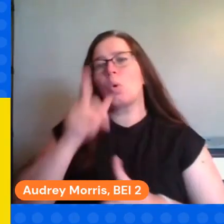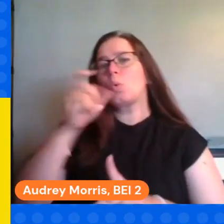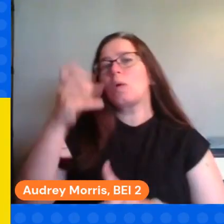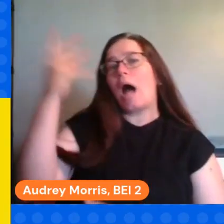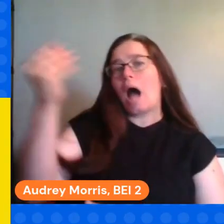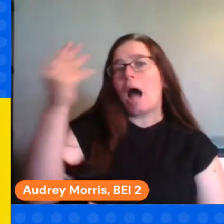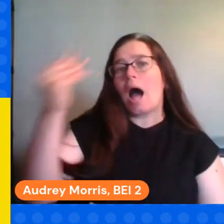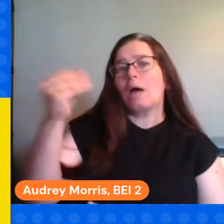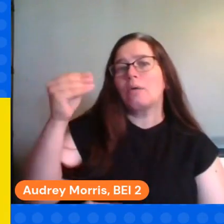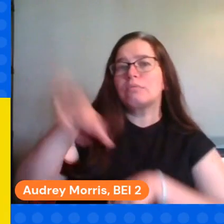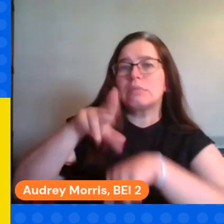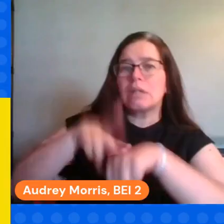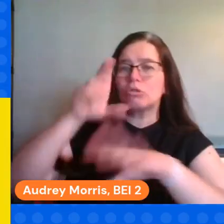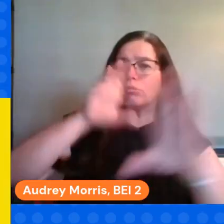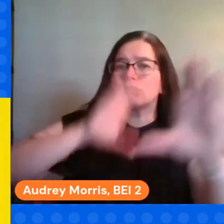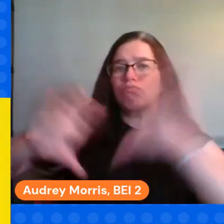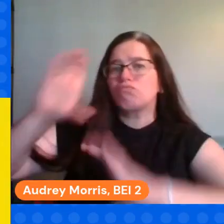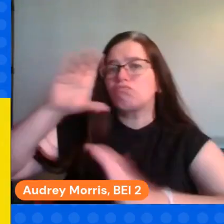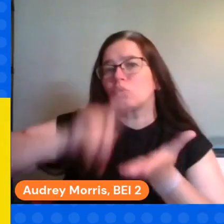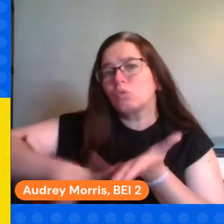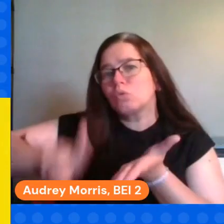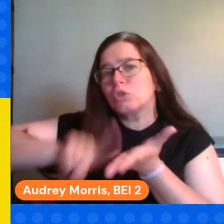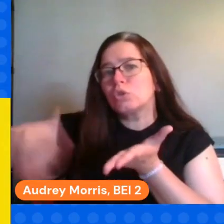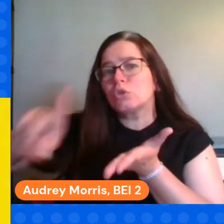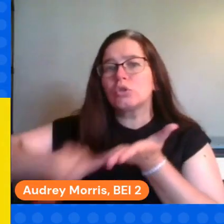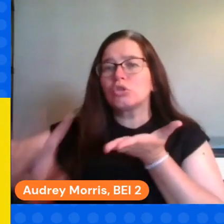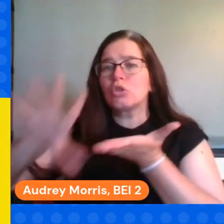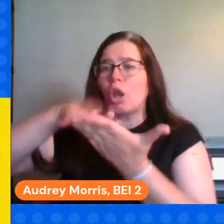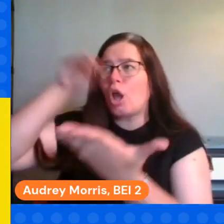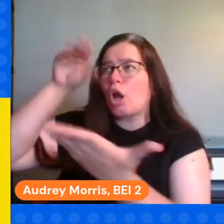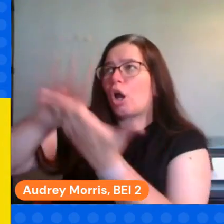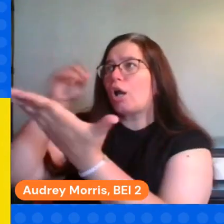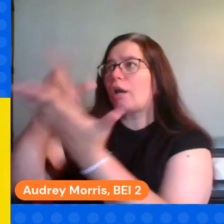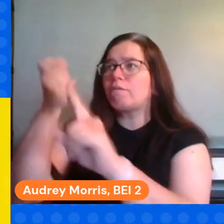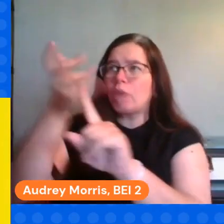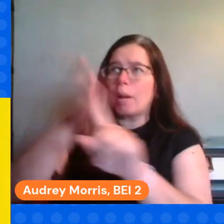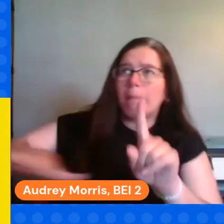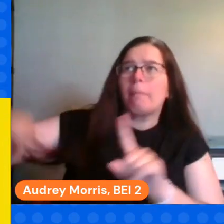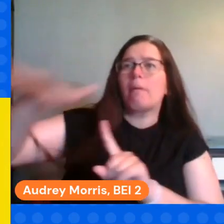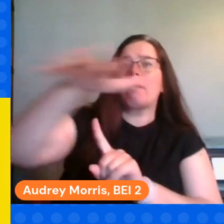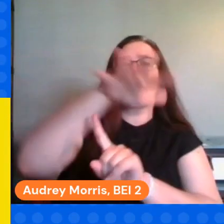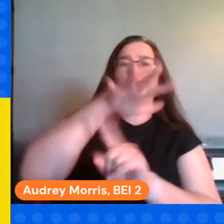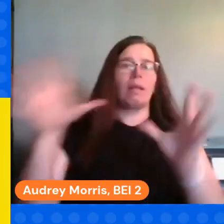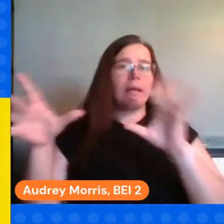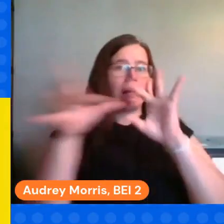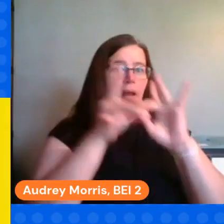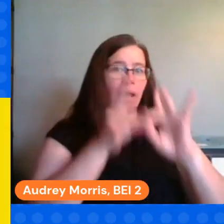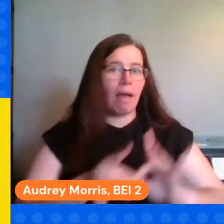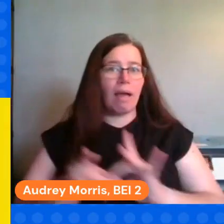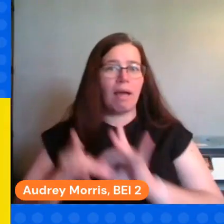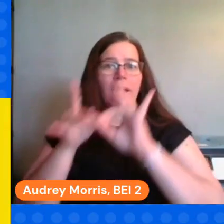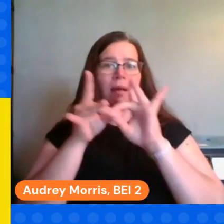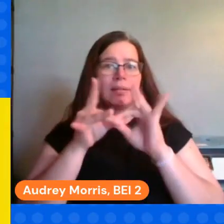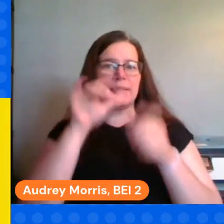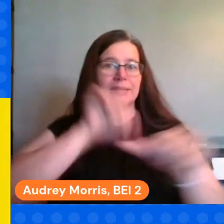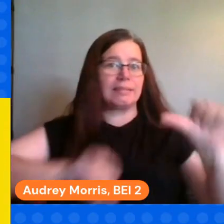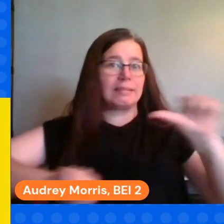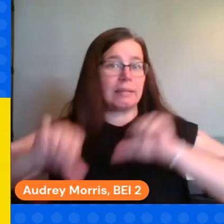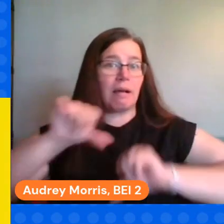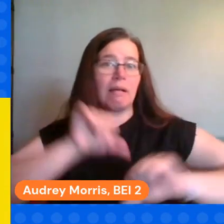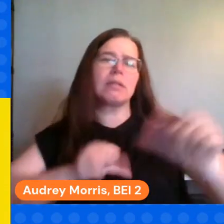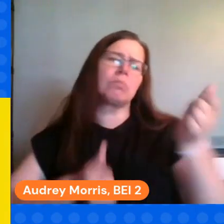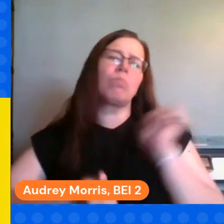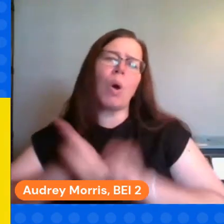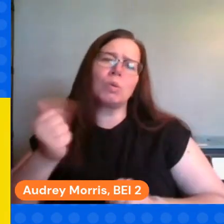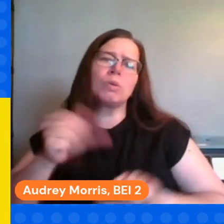and learning from the environment and connecting all of this with science mainly, and lots